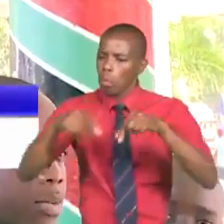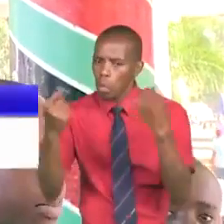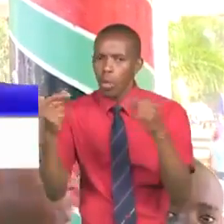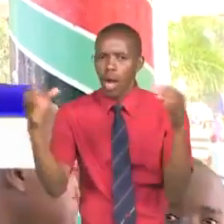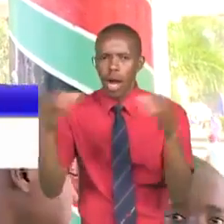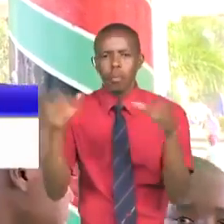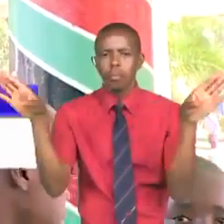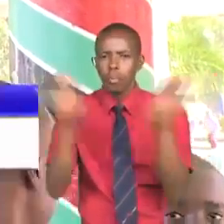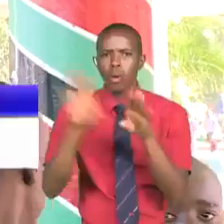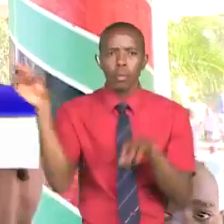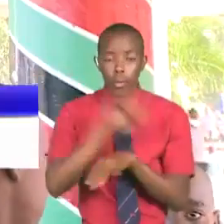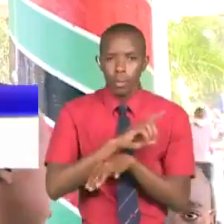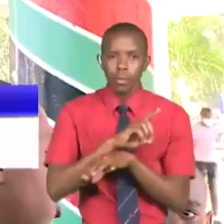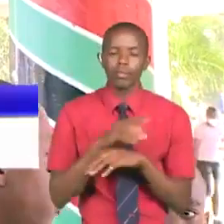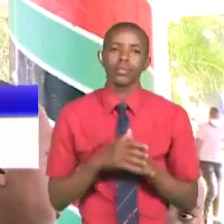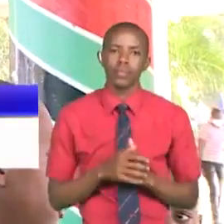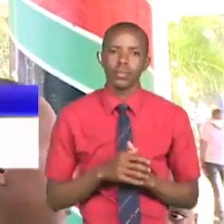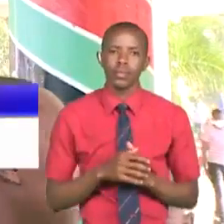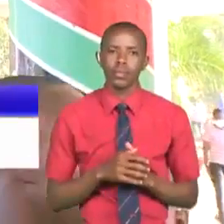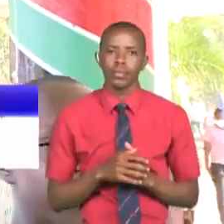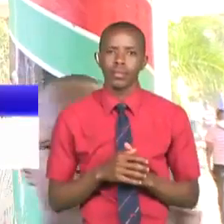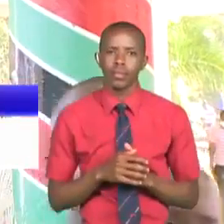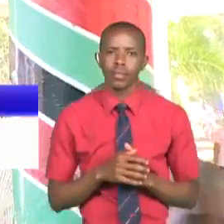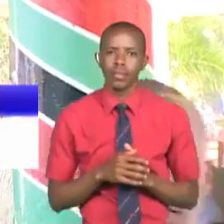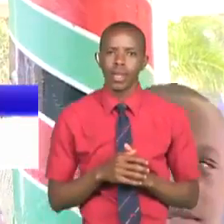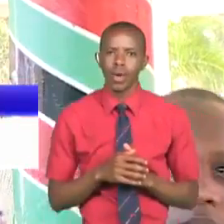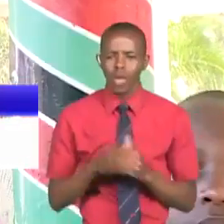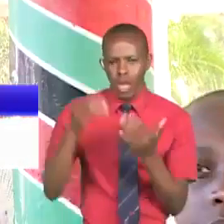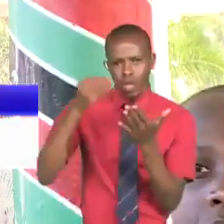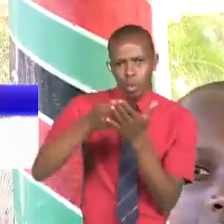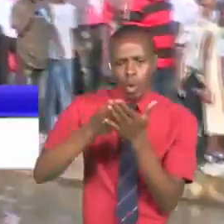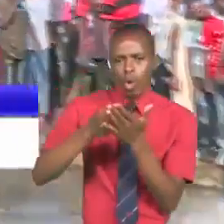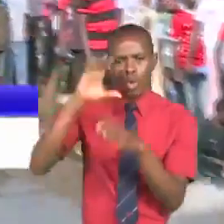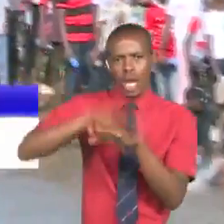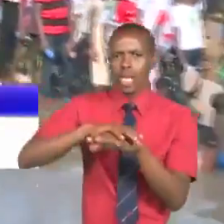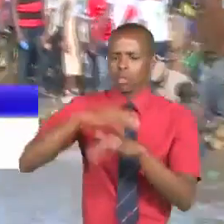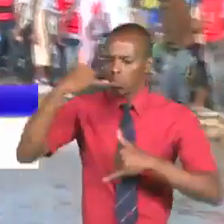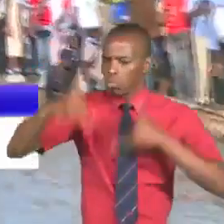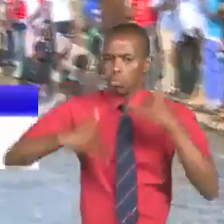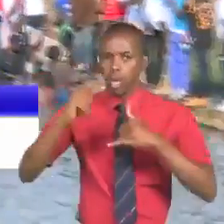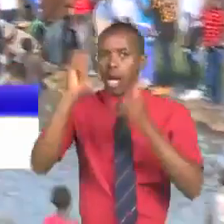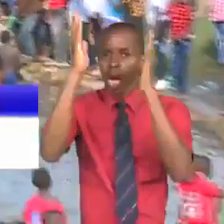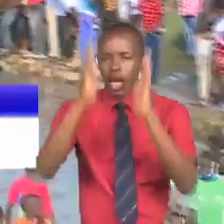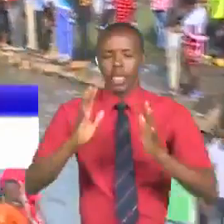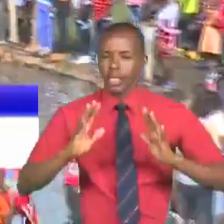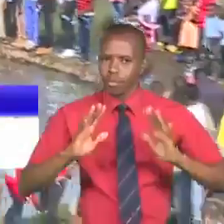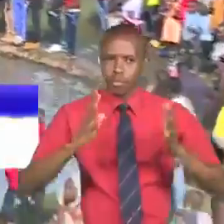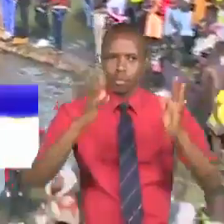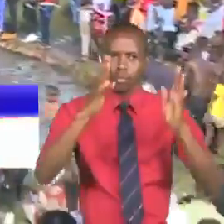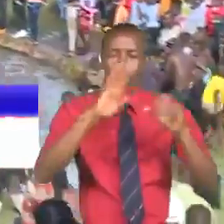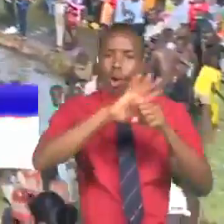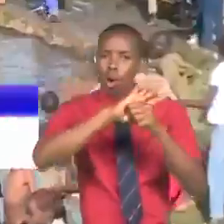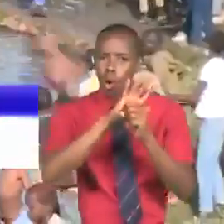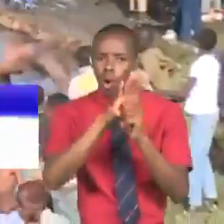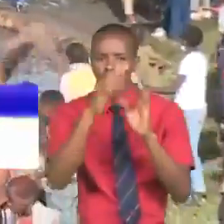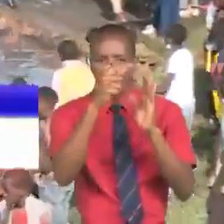pia zilifungwa hile, saa hile tu, hile kidogo yenye imepatikana ndo at least tunajibamba na. Although Kenyans are celebrating,